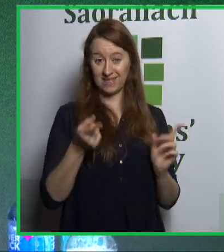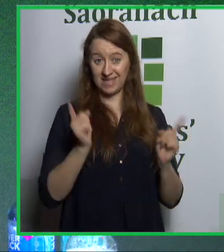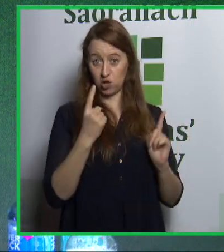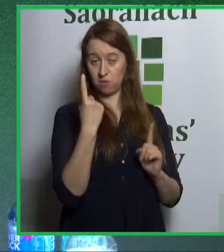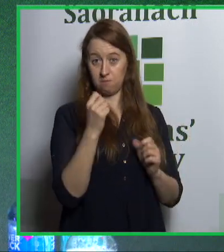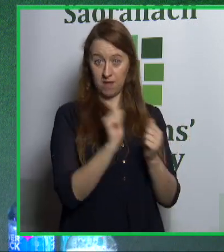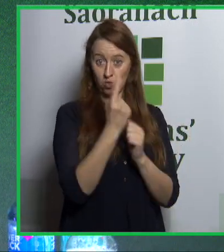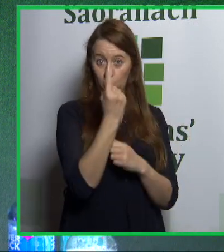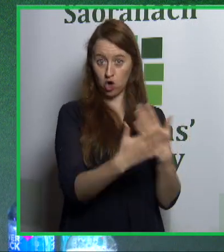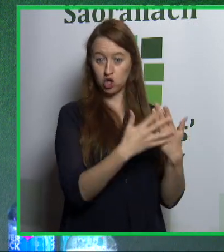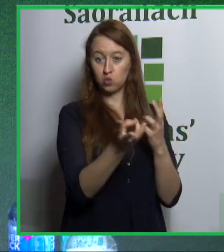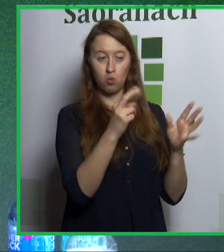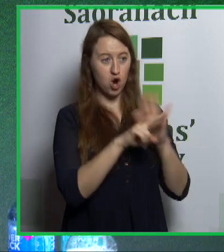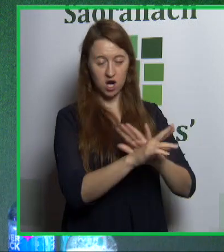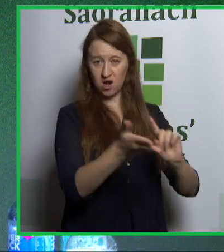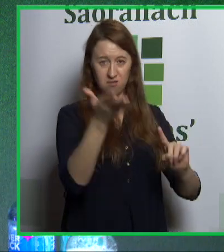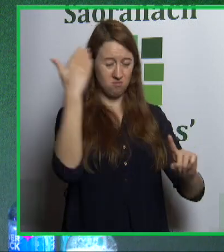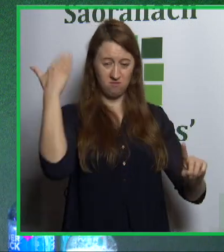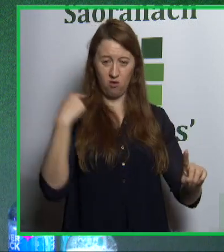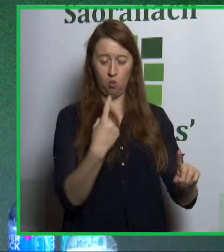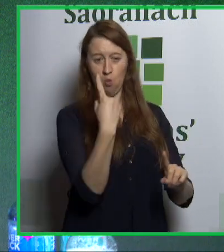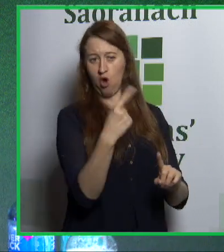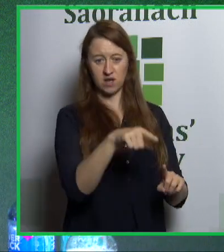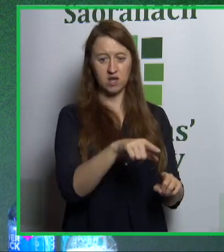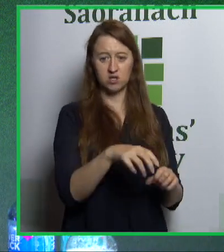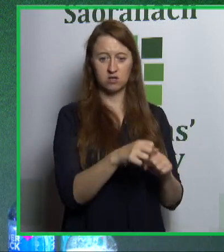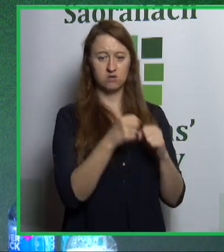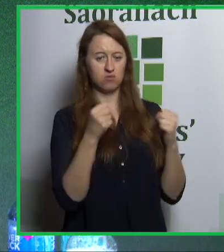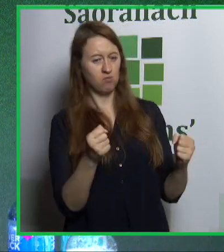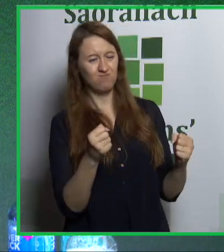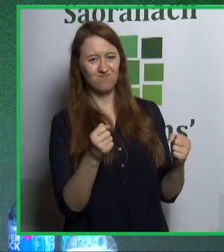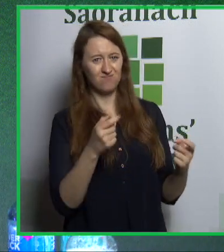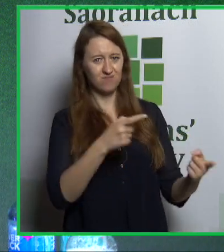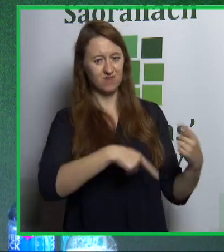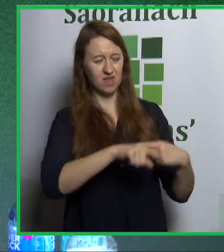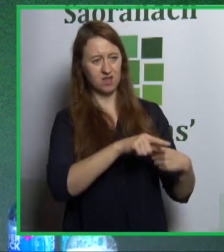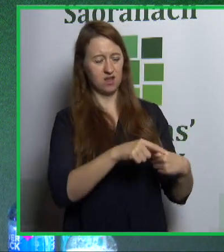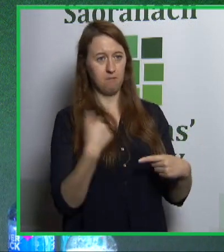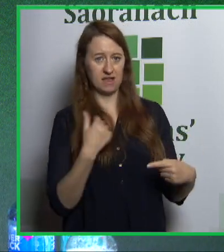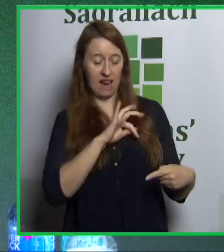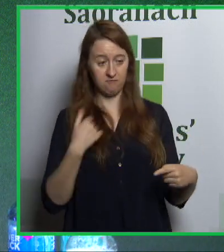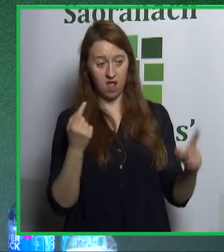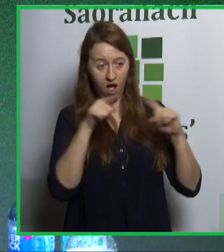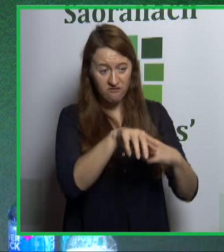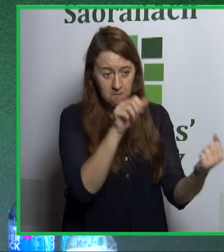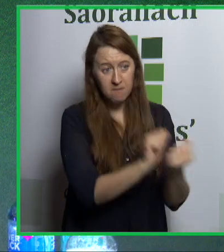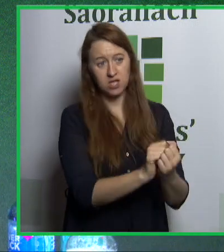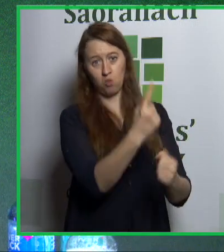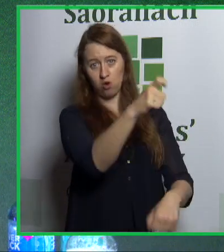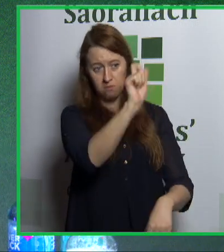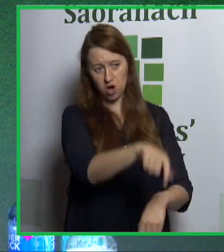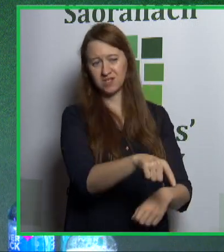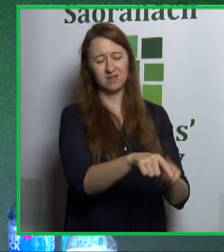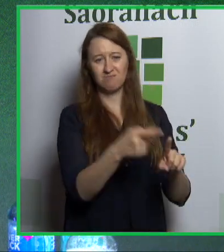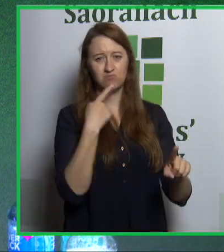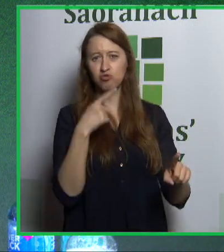extremely marginalised young people, mostly engaged in antisocial behaviour, drug dealing and criminality, and I go out and engage with them. The drug addiction